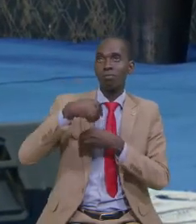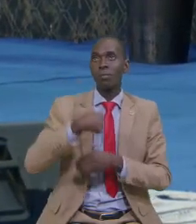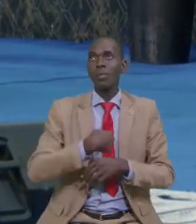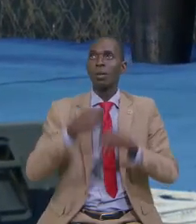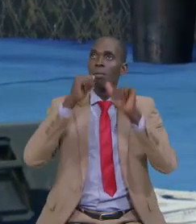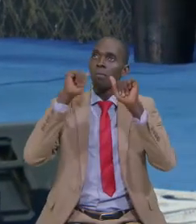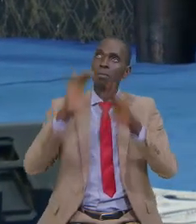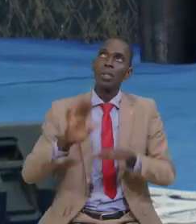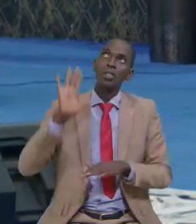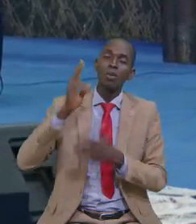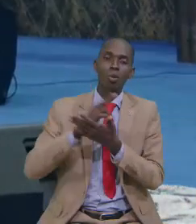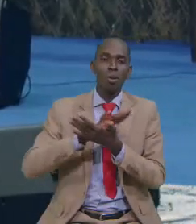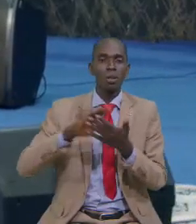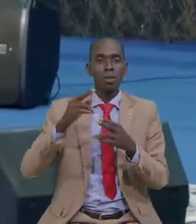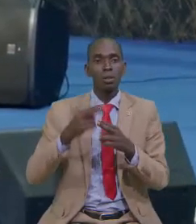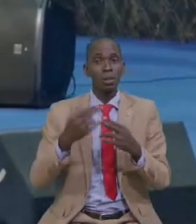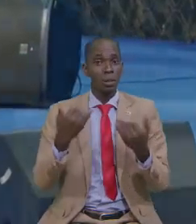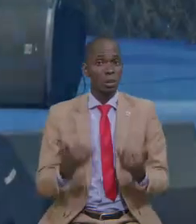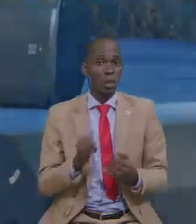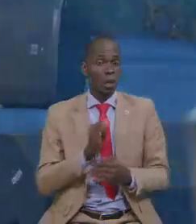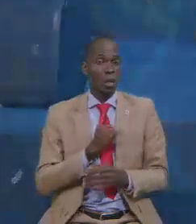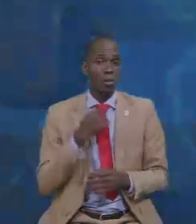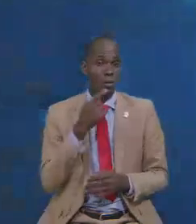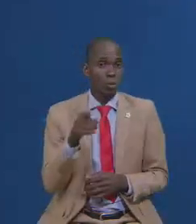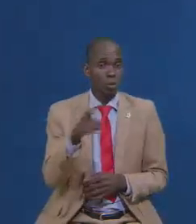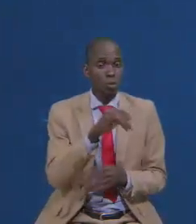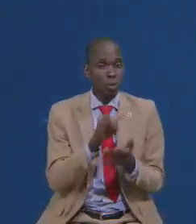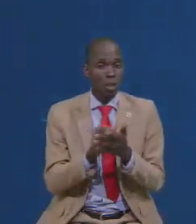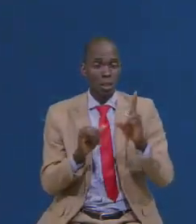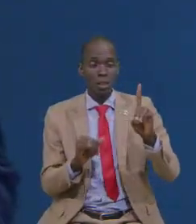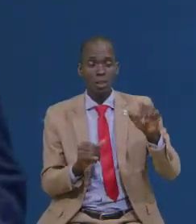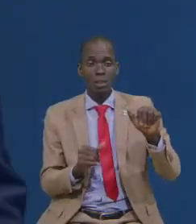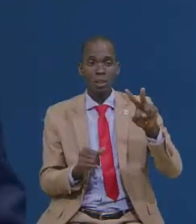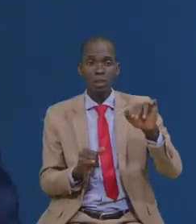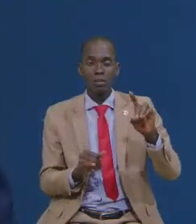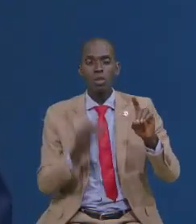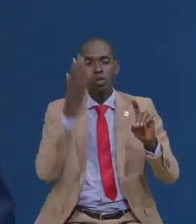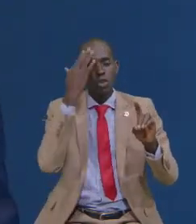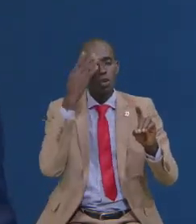his holy name. Now, I told you that David knew the Old Testament scriptures.